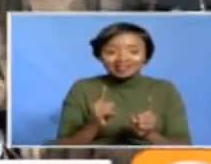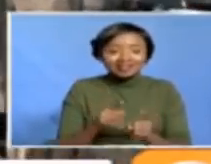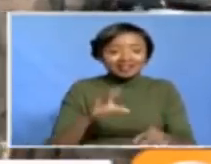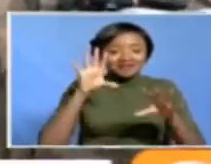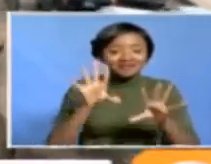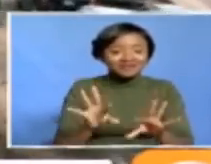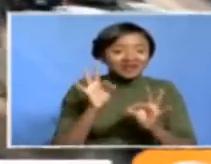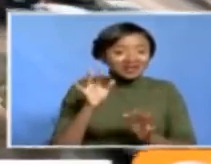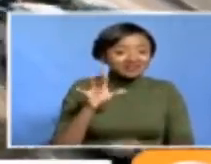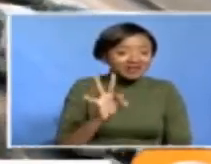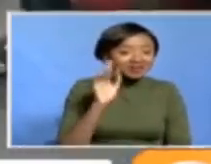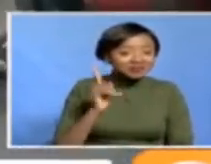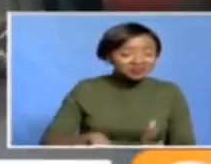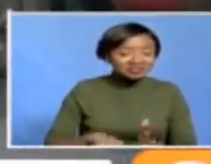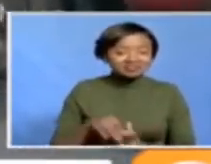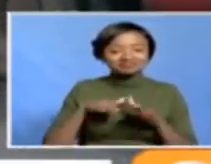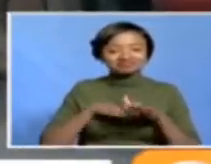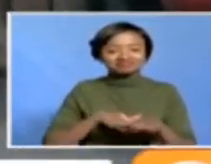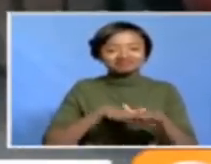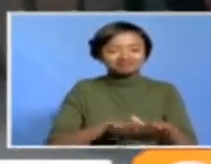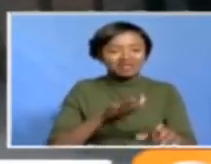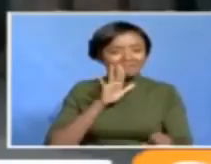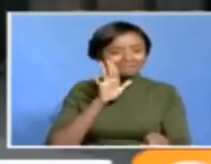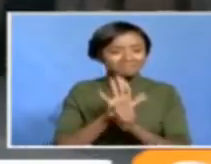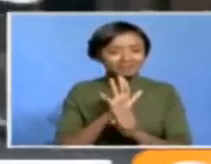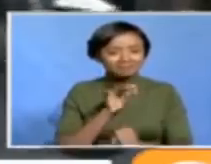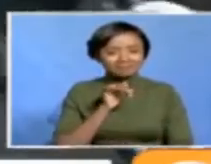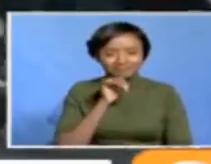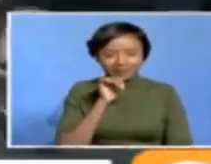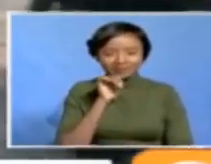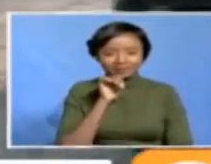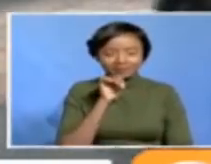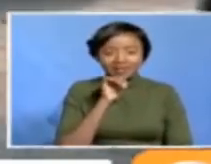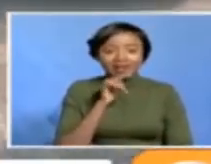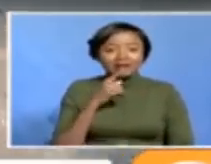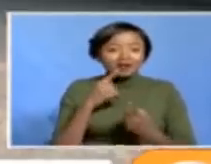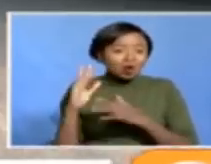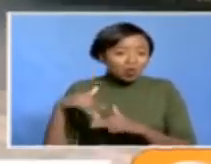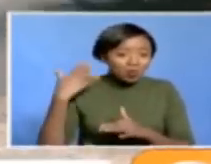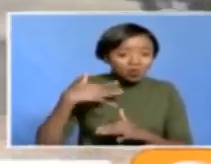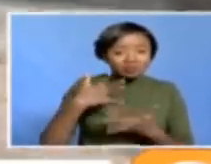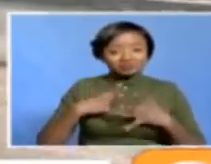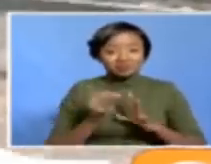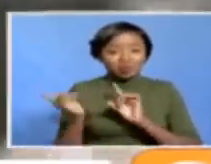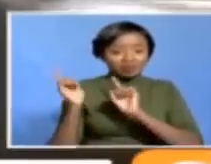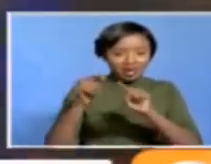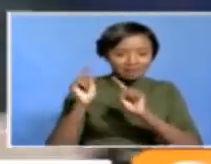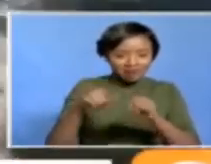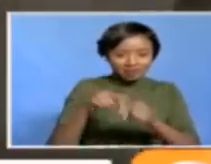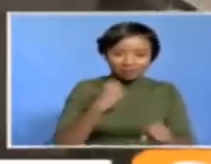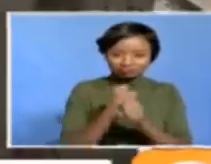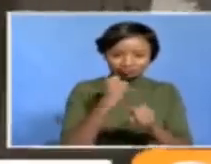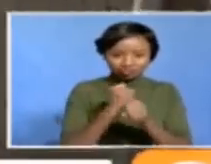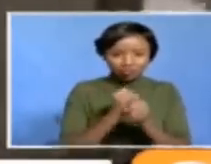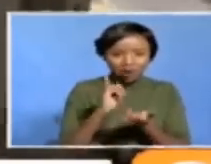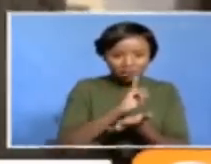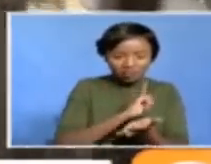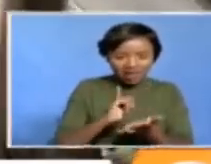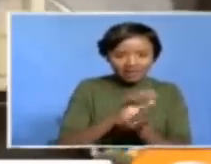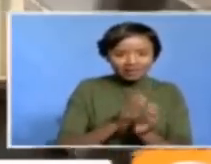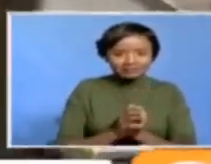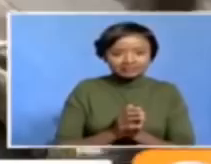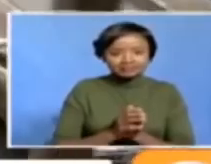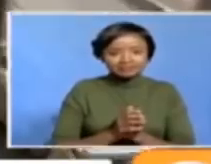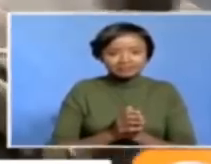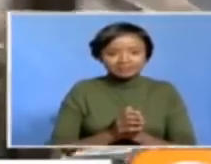find is traffic. Lots of it. Every day, commuters leave the mainland to work on the island, which is the financial